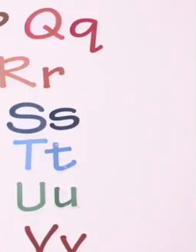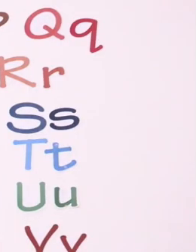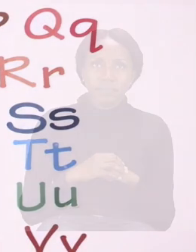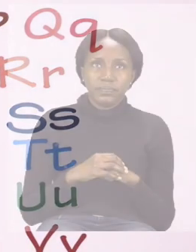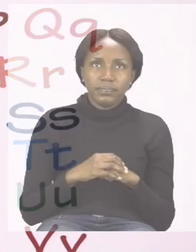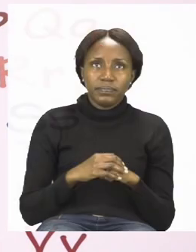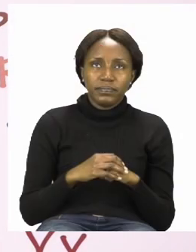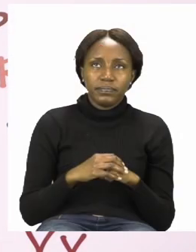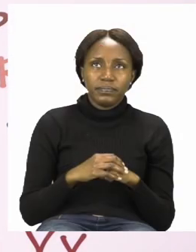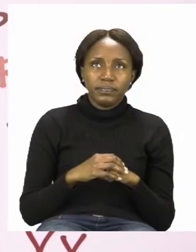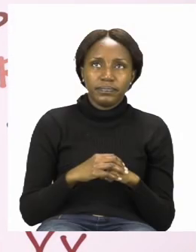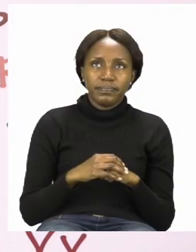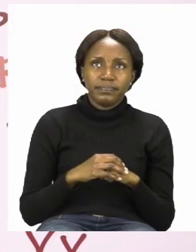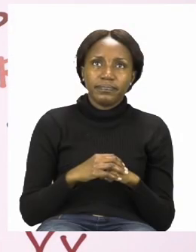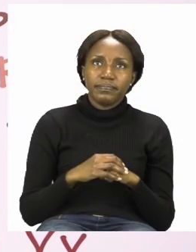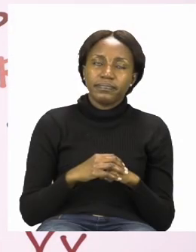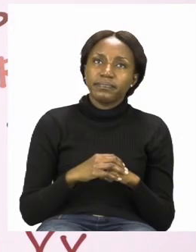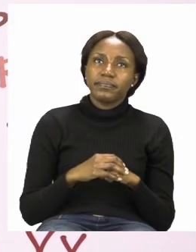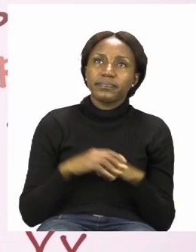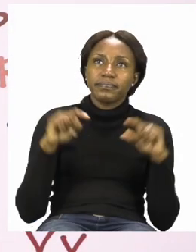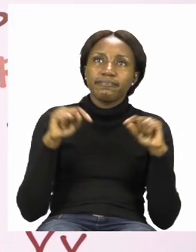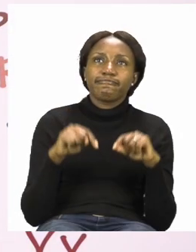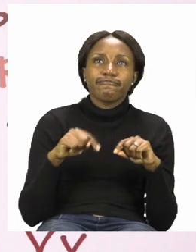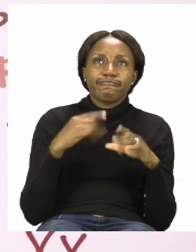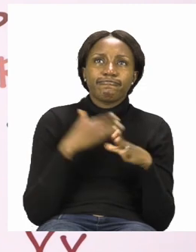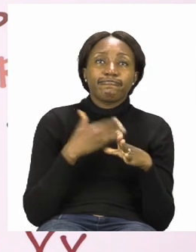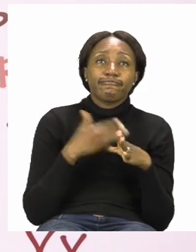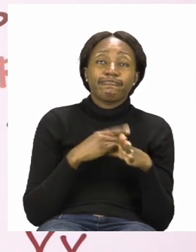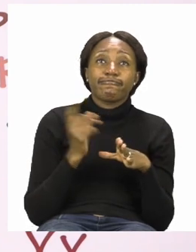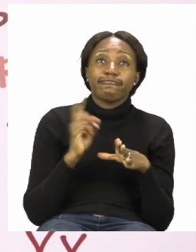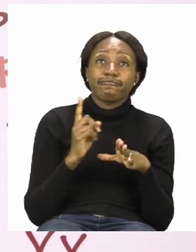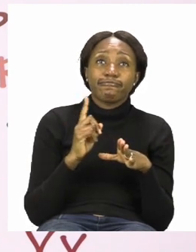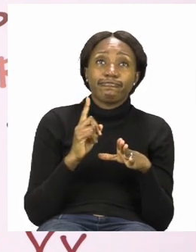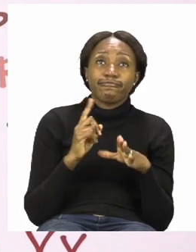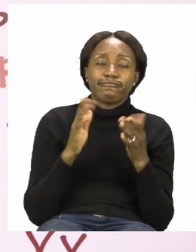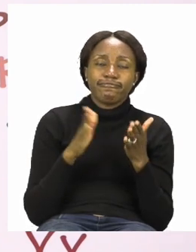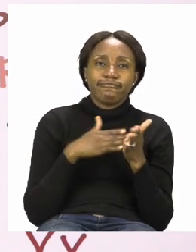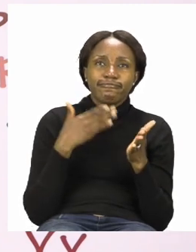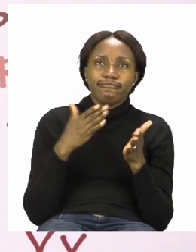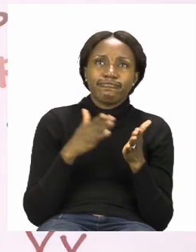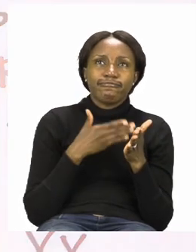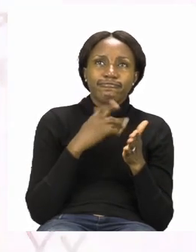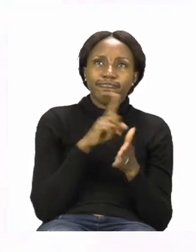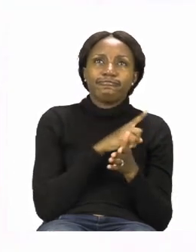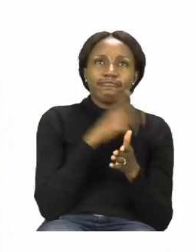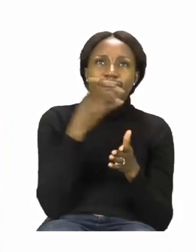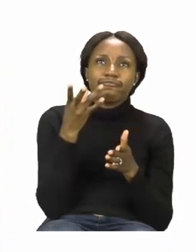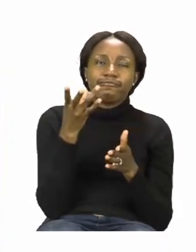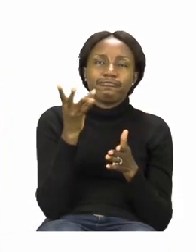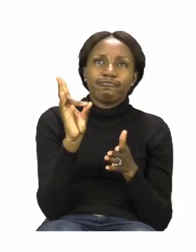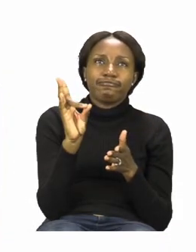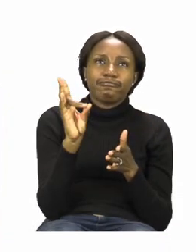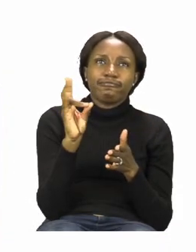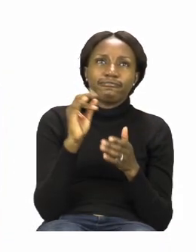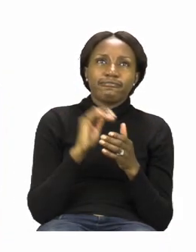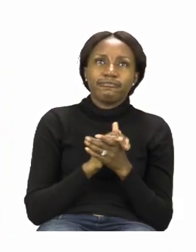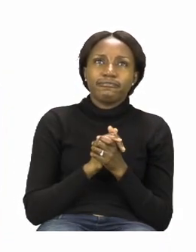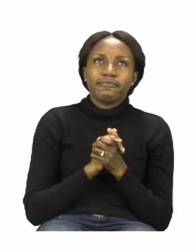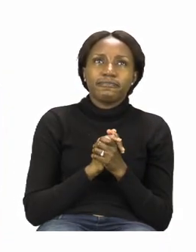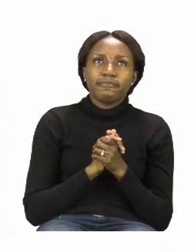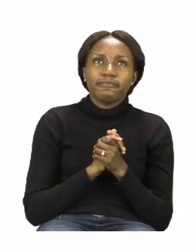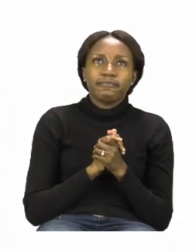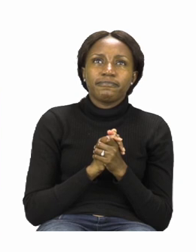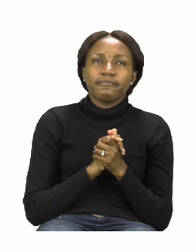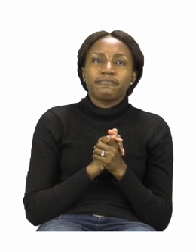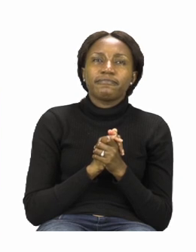On our exercise now I'd like us to please move to page 17. On page